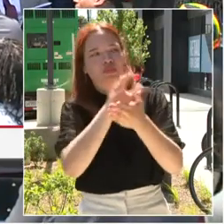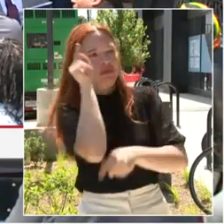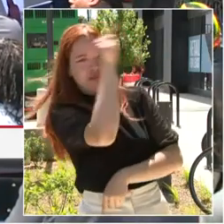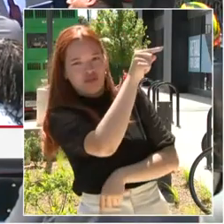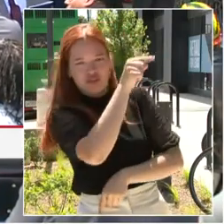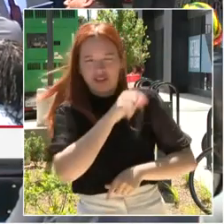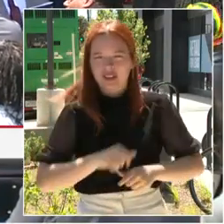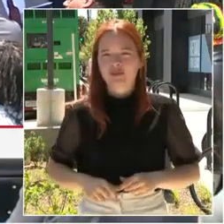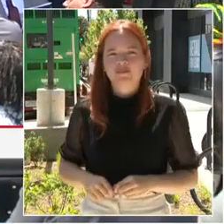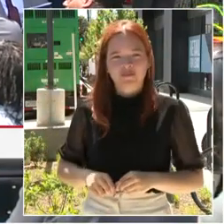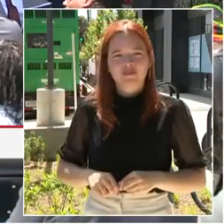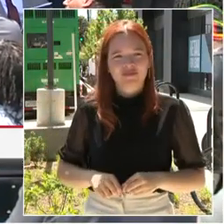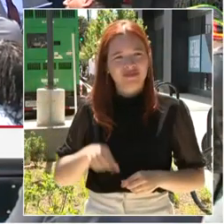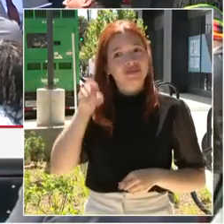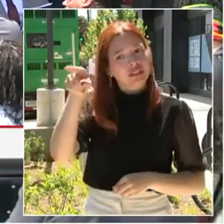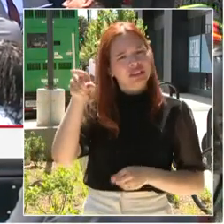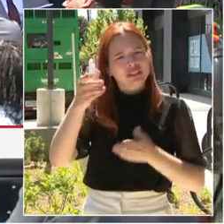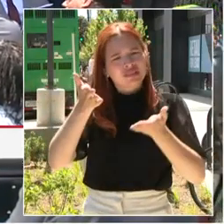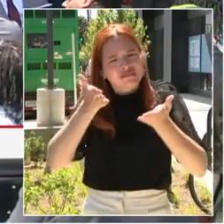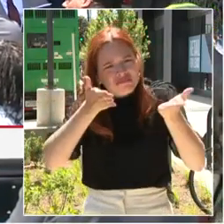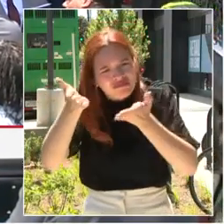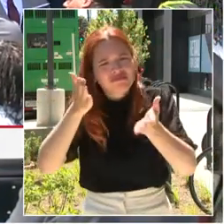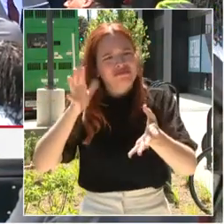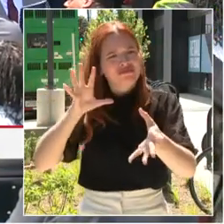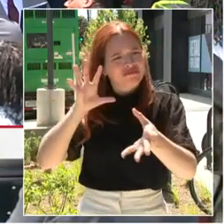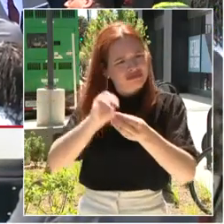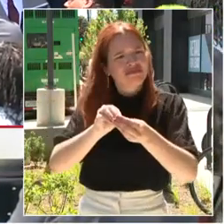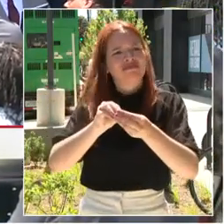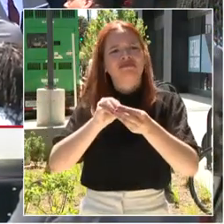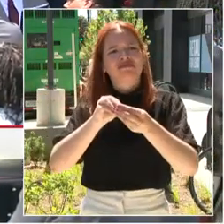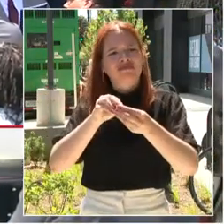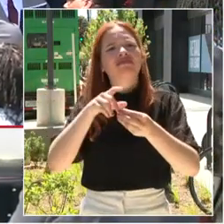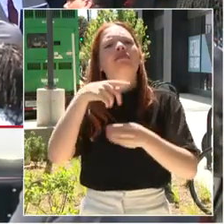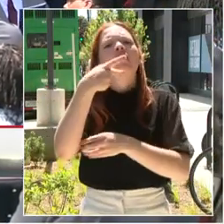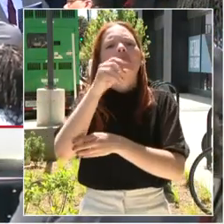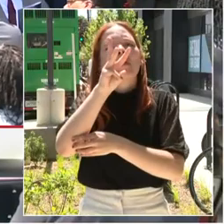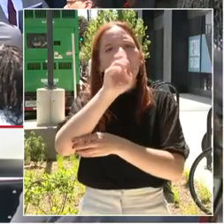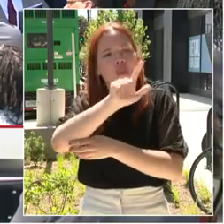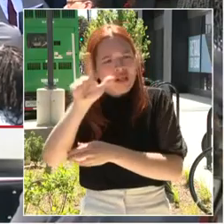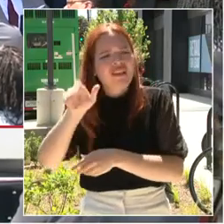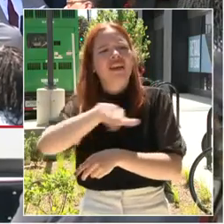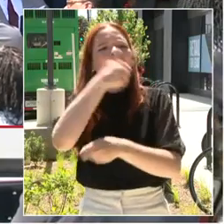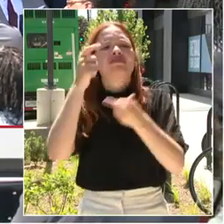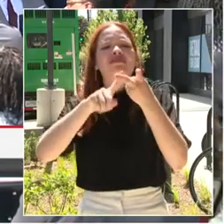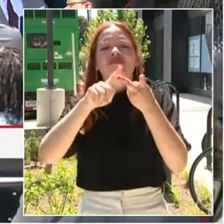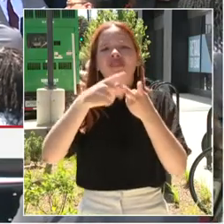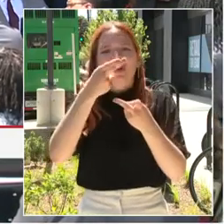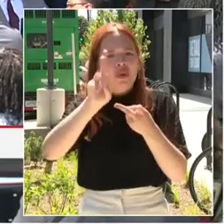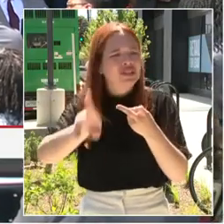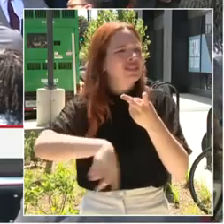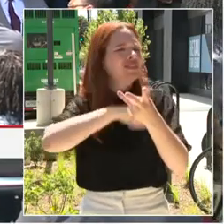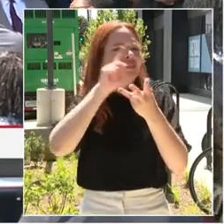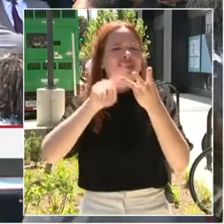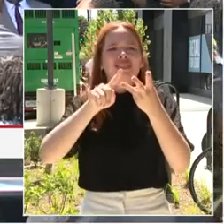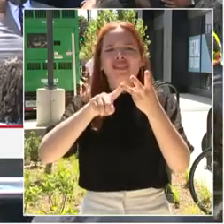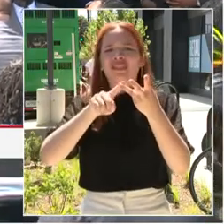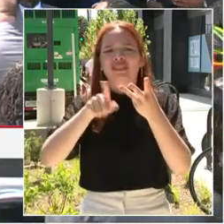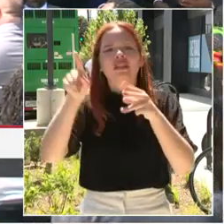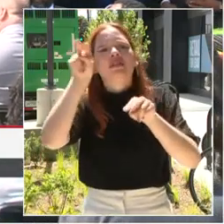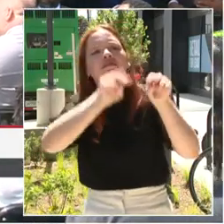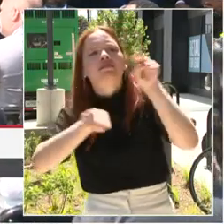Resources and Payroll at the Baltimore City Community College, a cabinet-level role with oversight of personnel